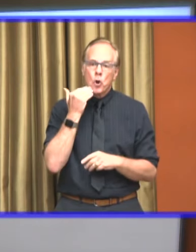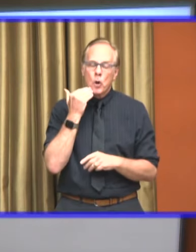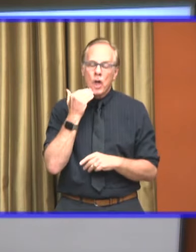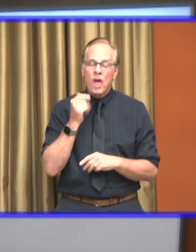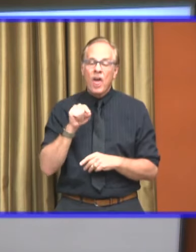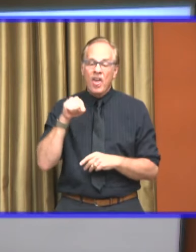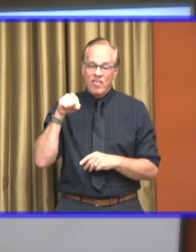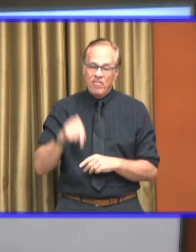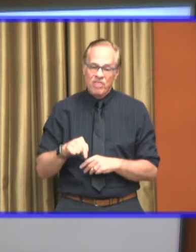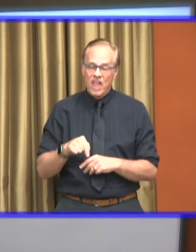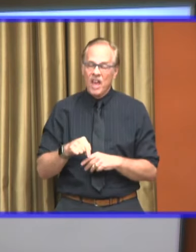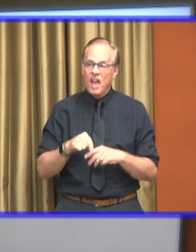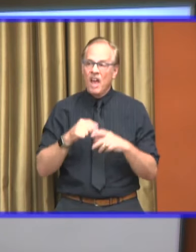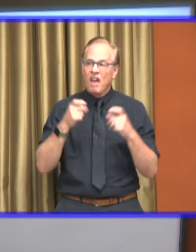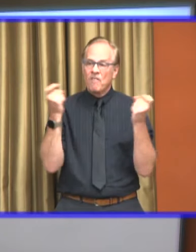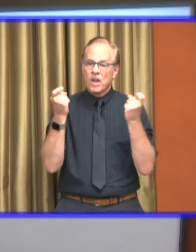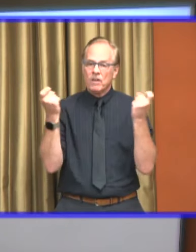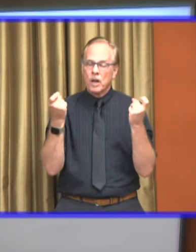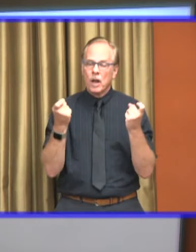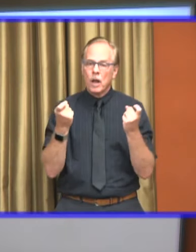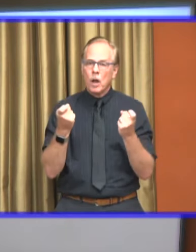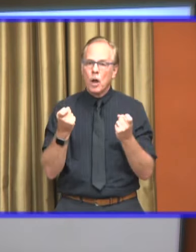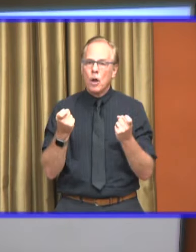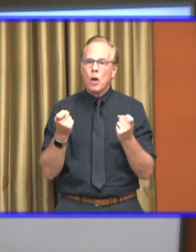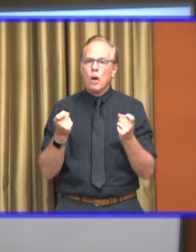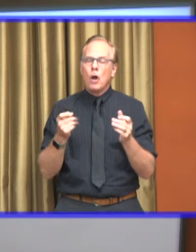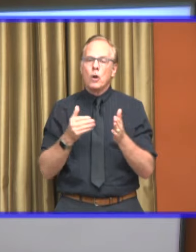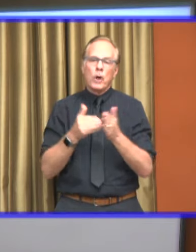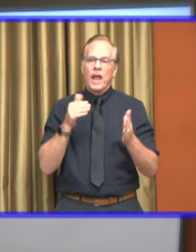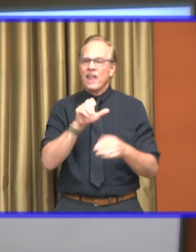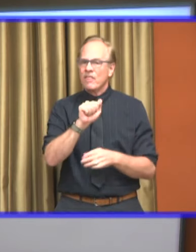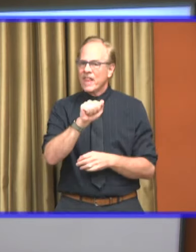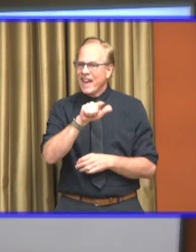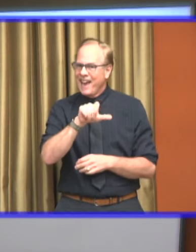victory over the Axis powers in